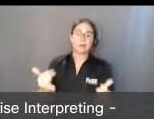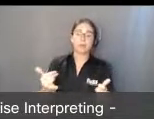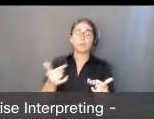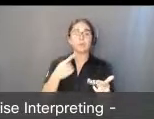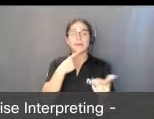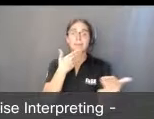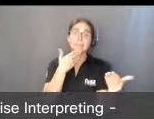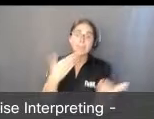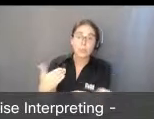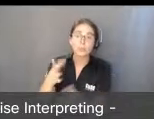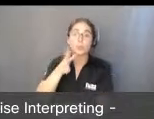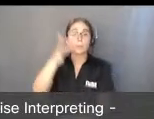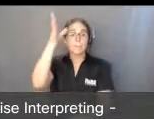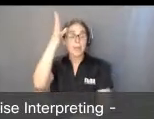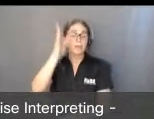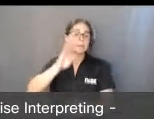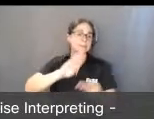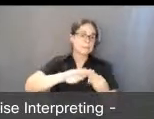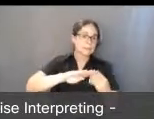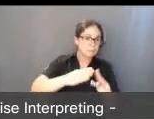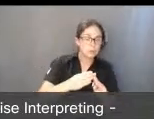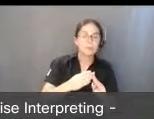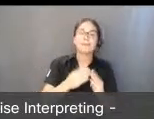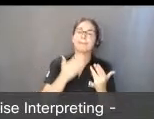and our community for your patience,